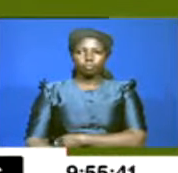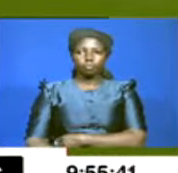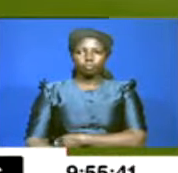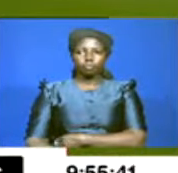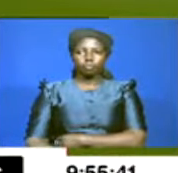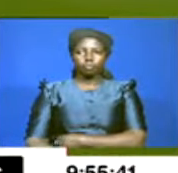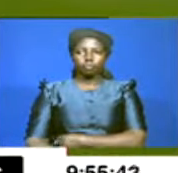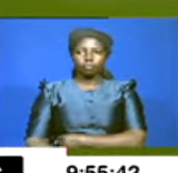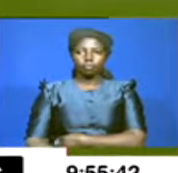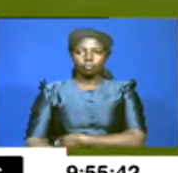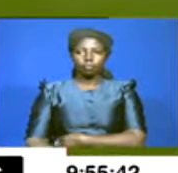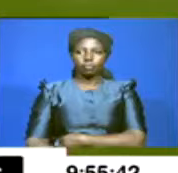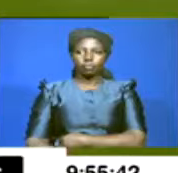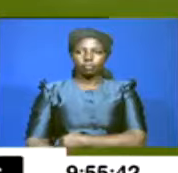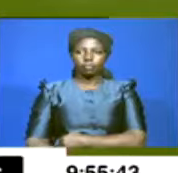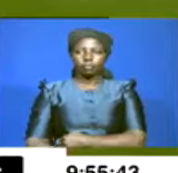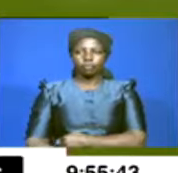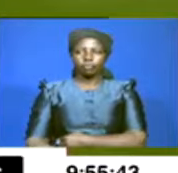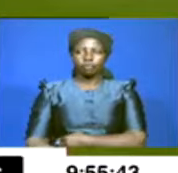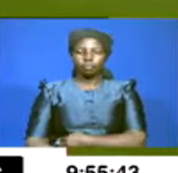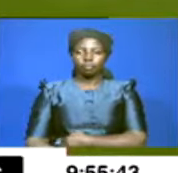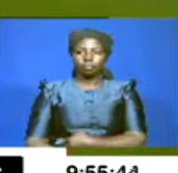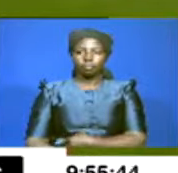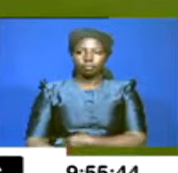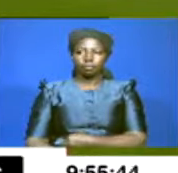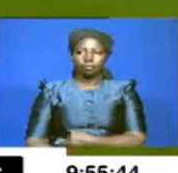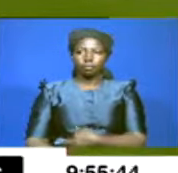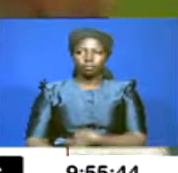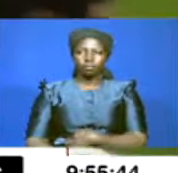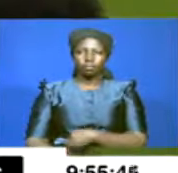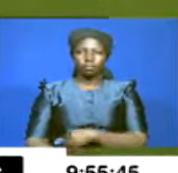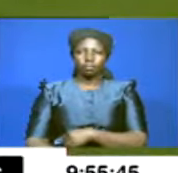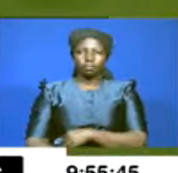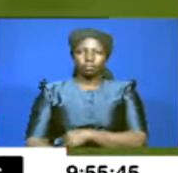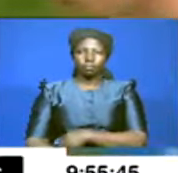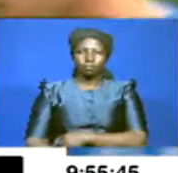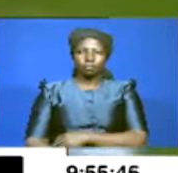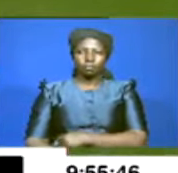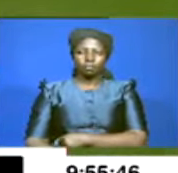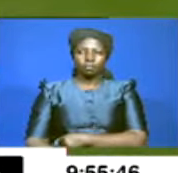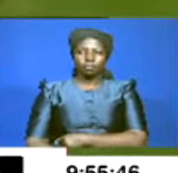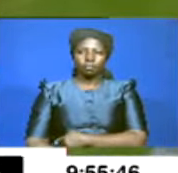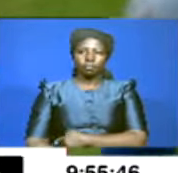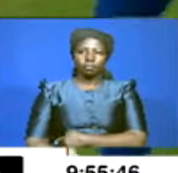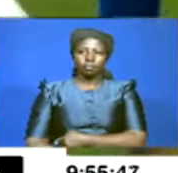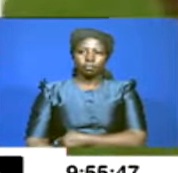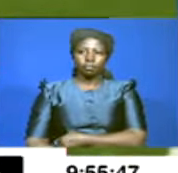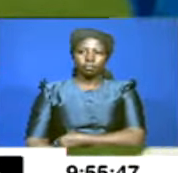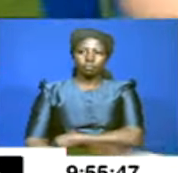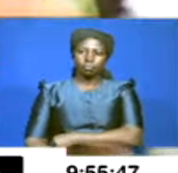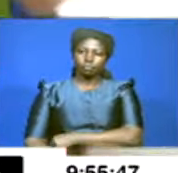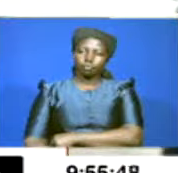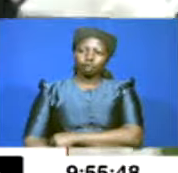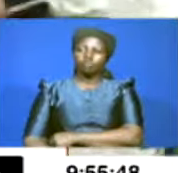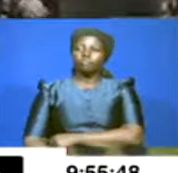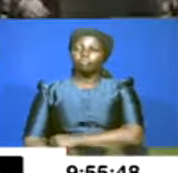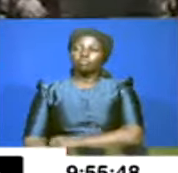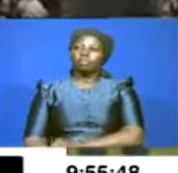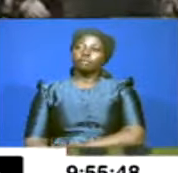Kane, it's up and gone! Oh, glorious goal! The breakthrough comes in classic Harry Kane